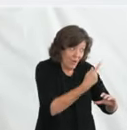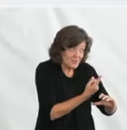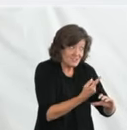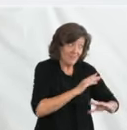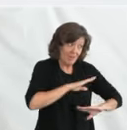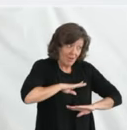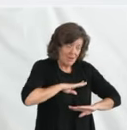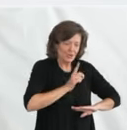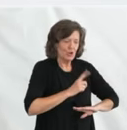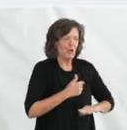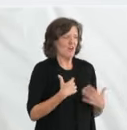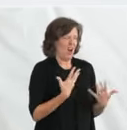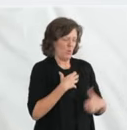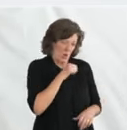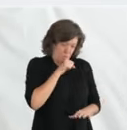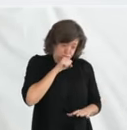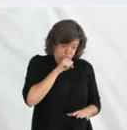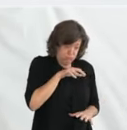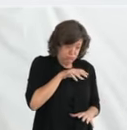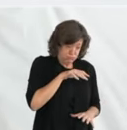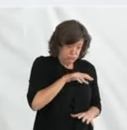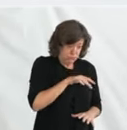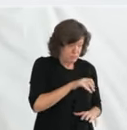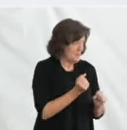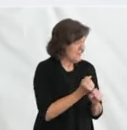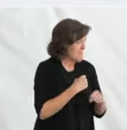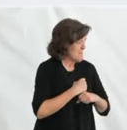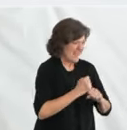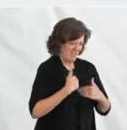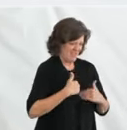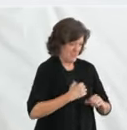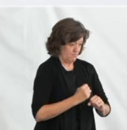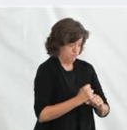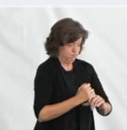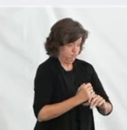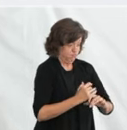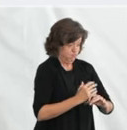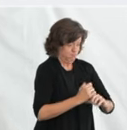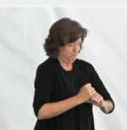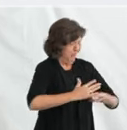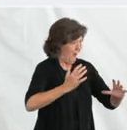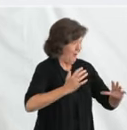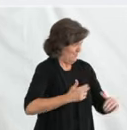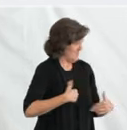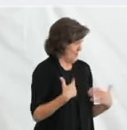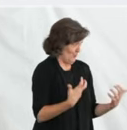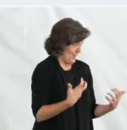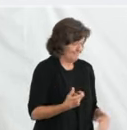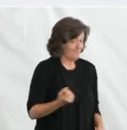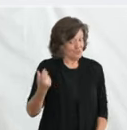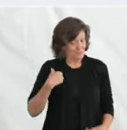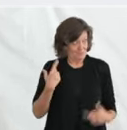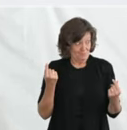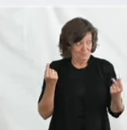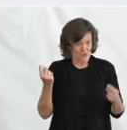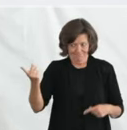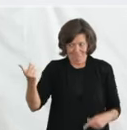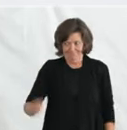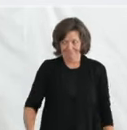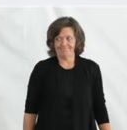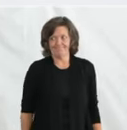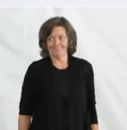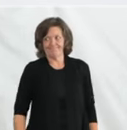lungs explode. So I took that tube, I stuck it down into those lungs, I took a deep breath.